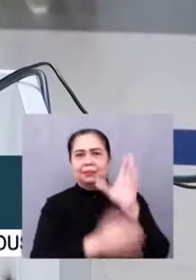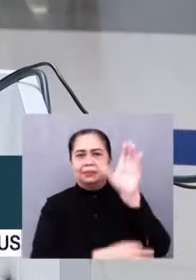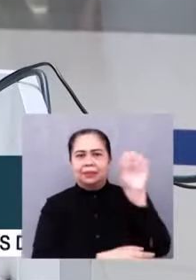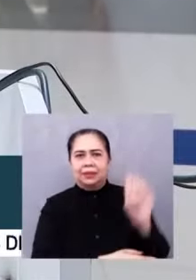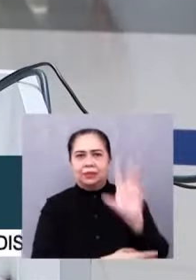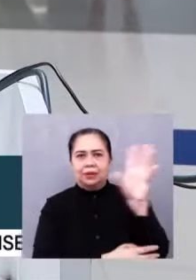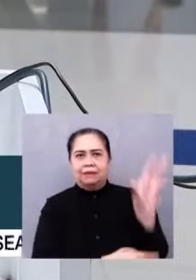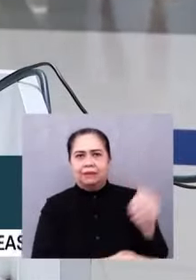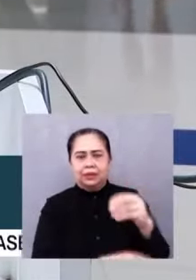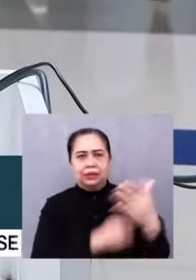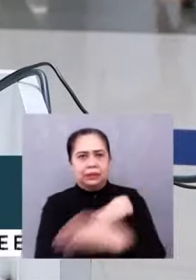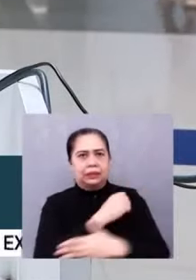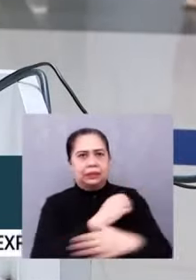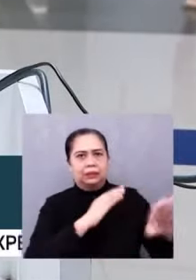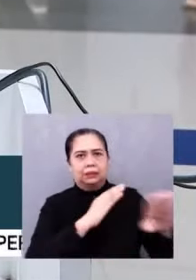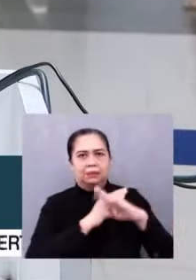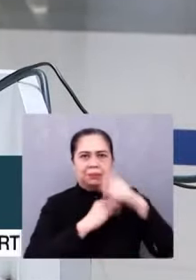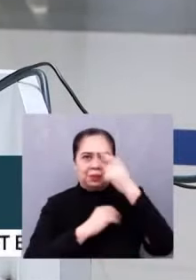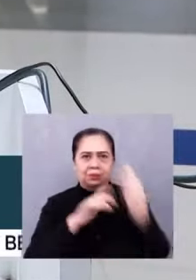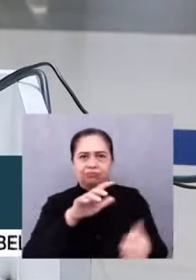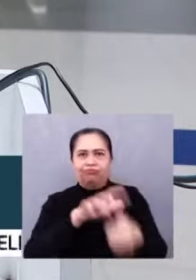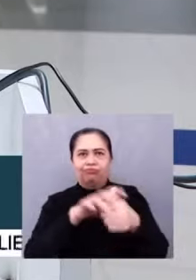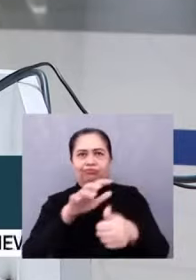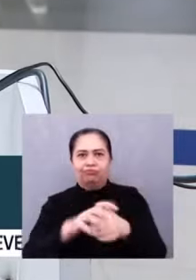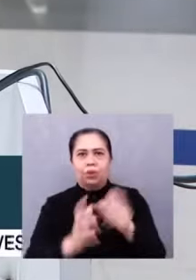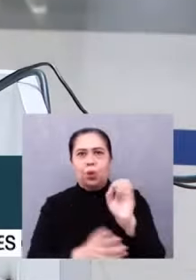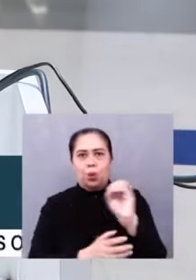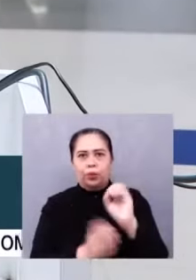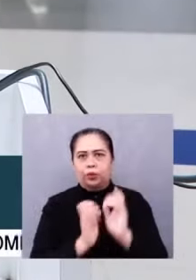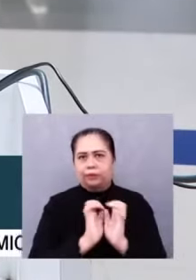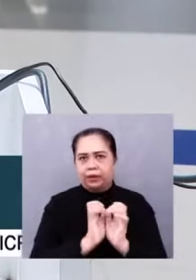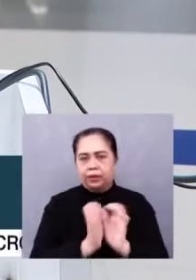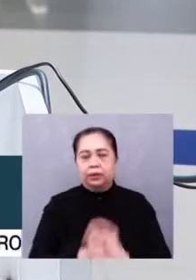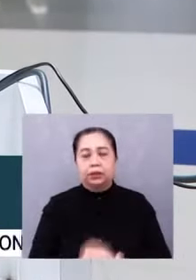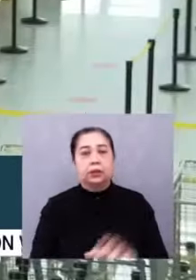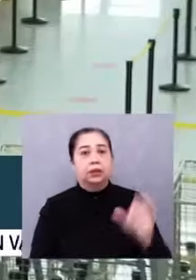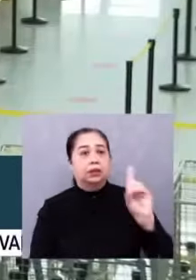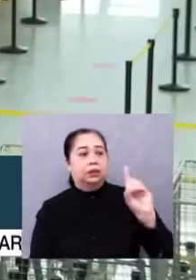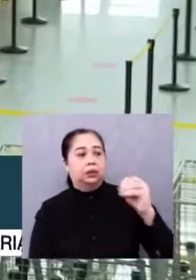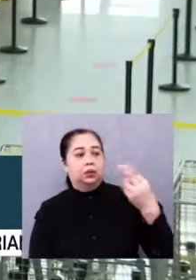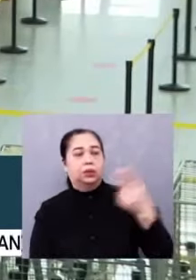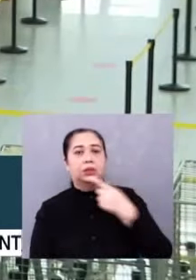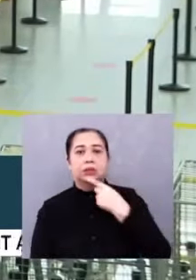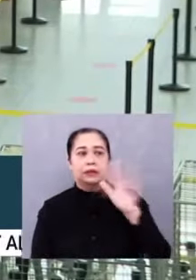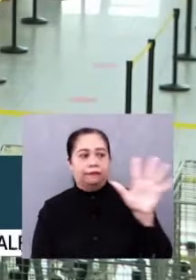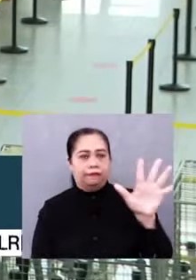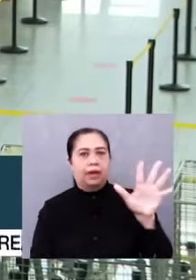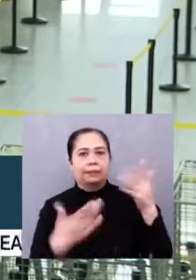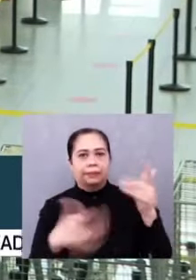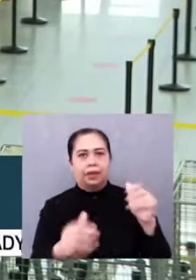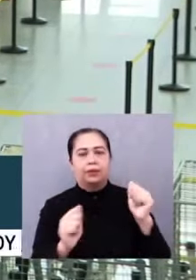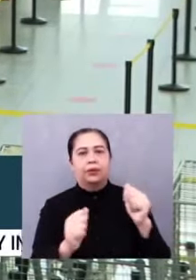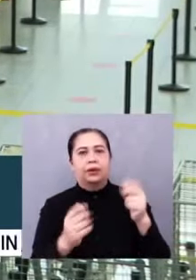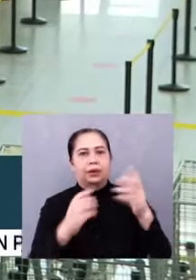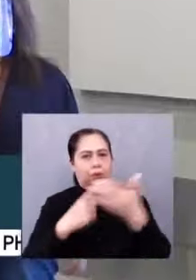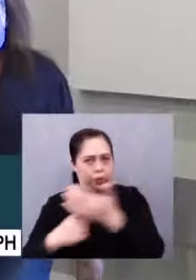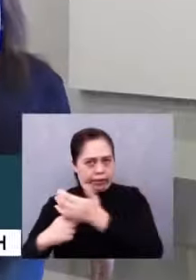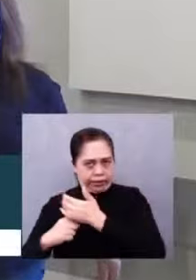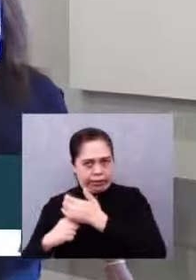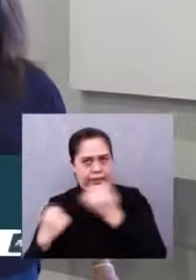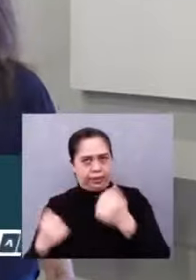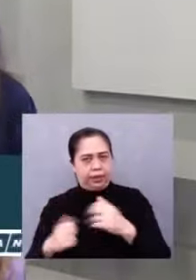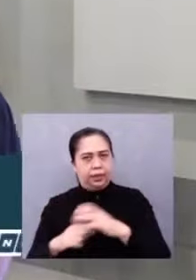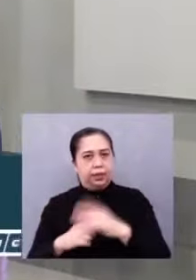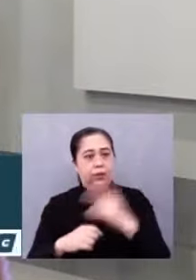imposed due to the emergence of the Omicron variant. The health department says the five are now in quarantine. Two have